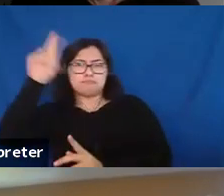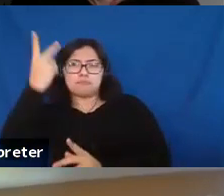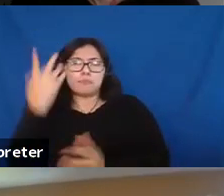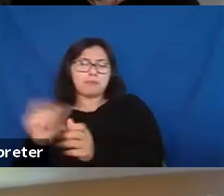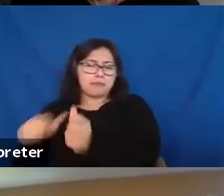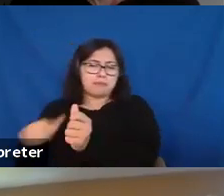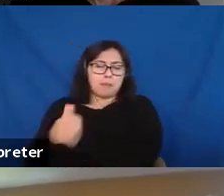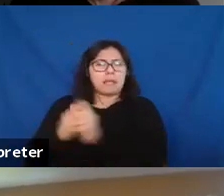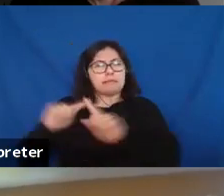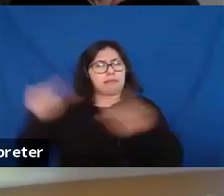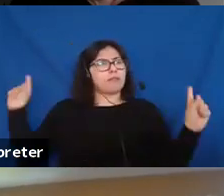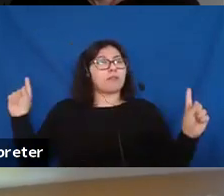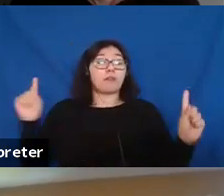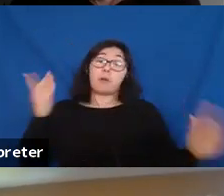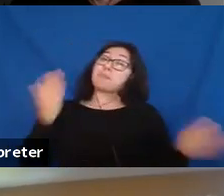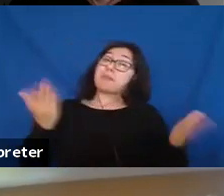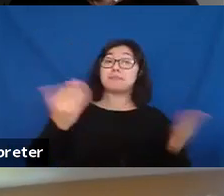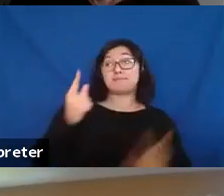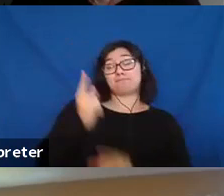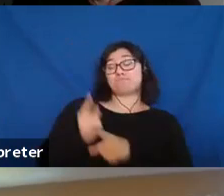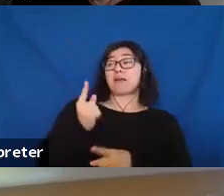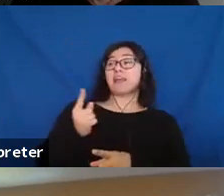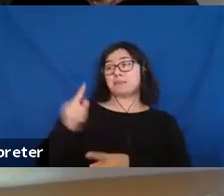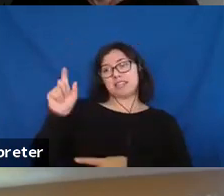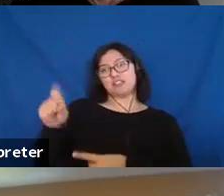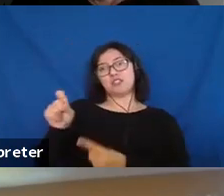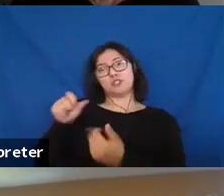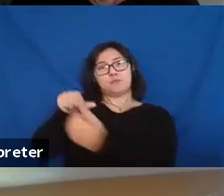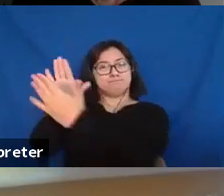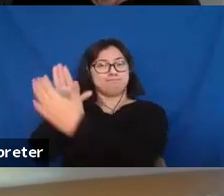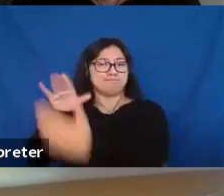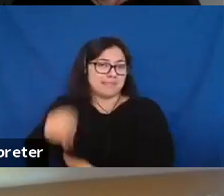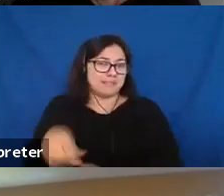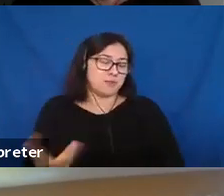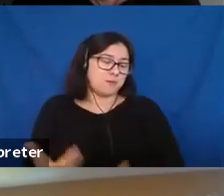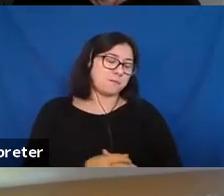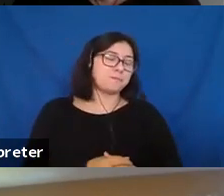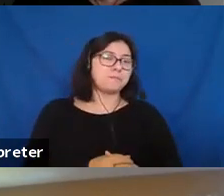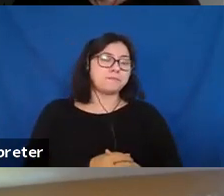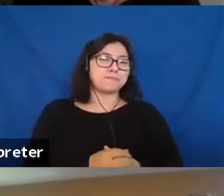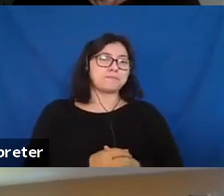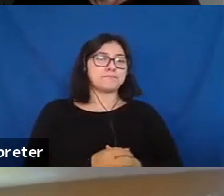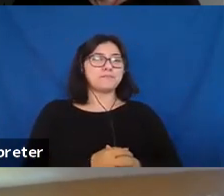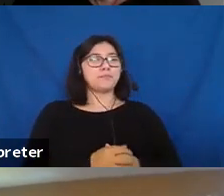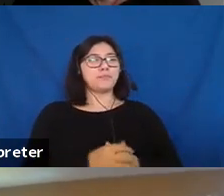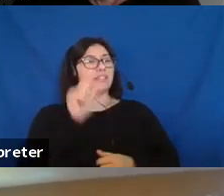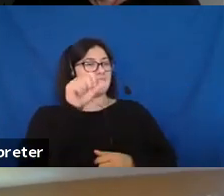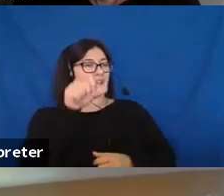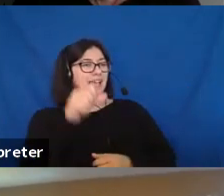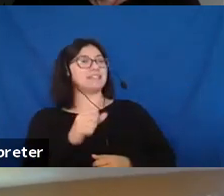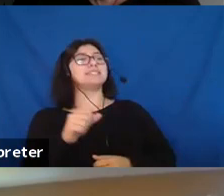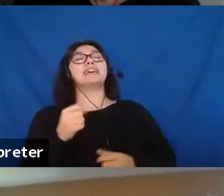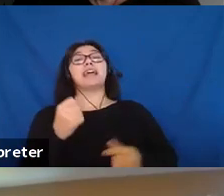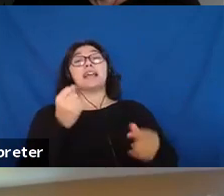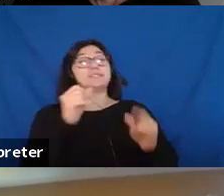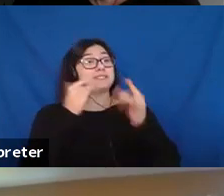they meant, or maybe it is, and maybe that's something you want to address with them, right? Thank you, Deborah. And just a friendly reminder, we have 5